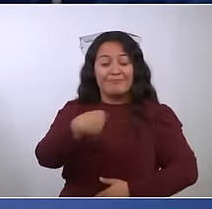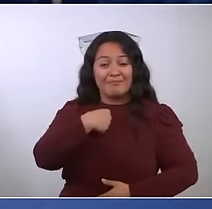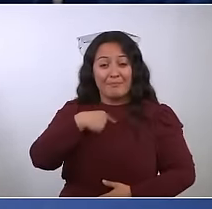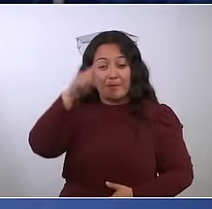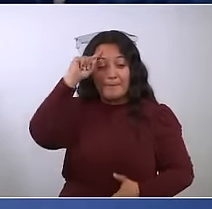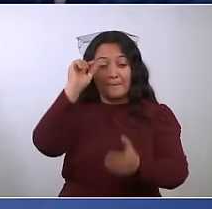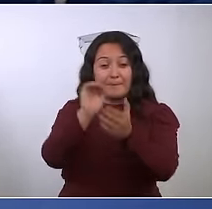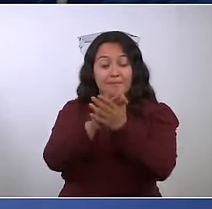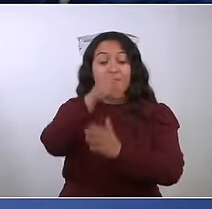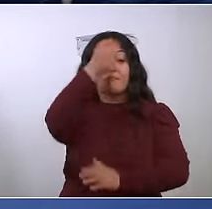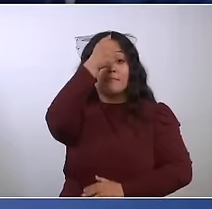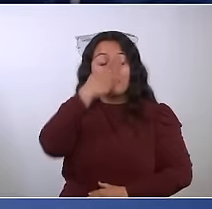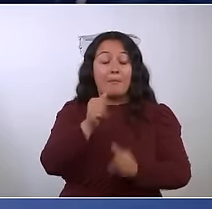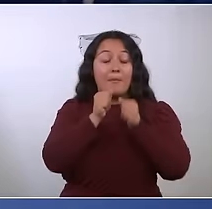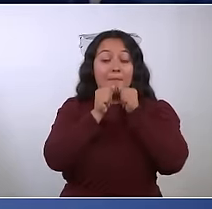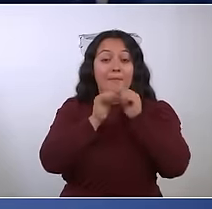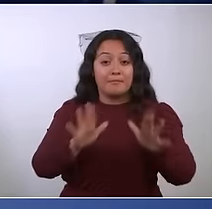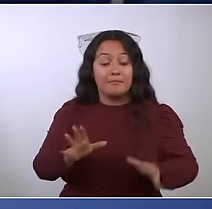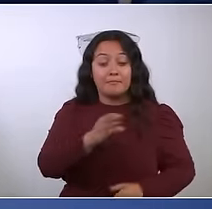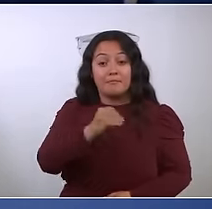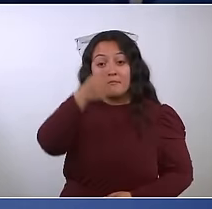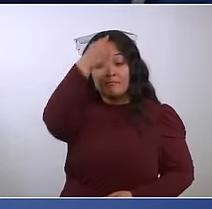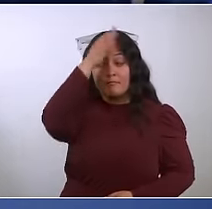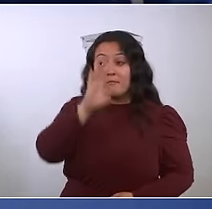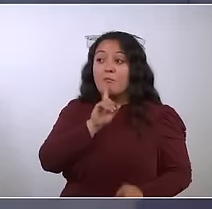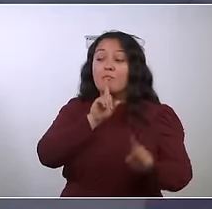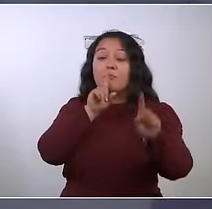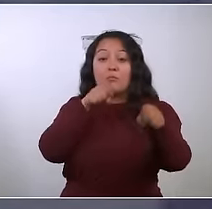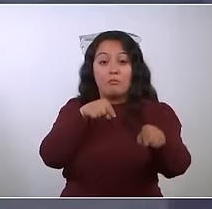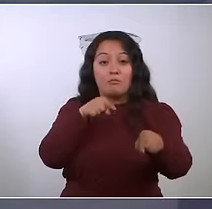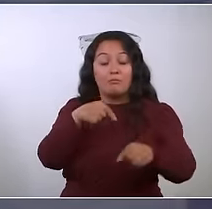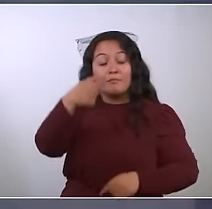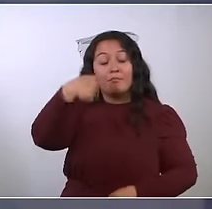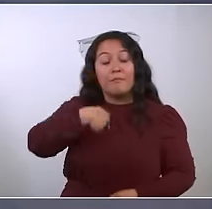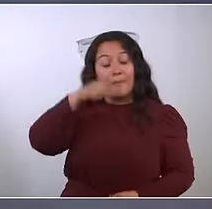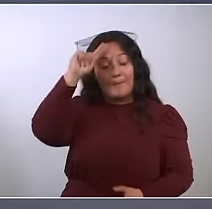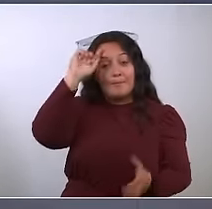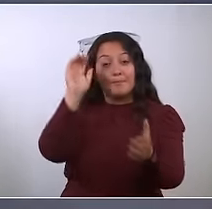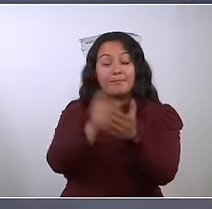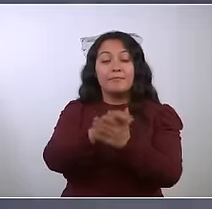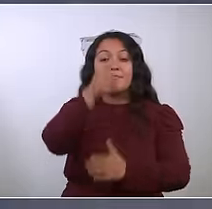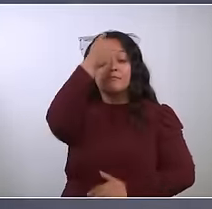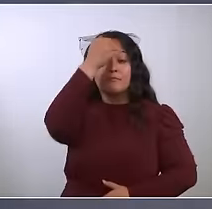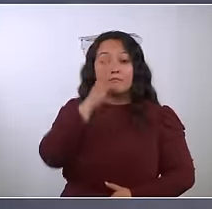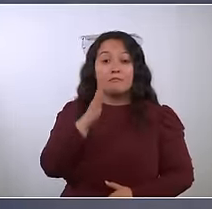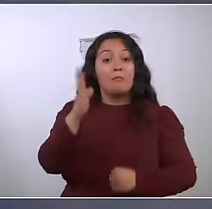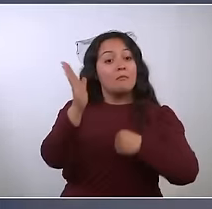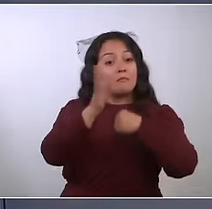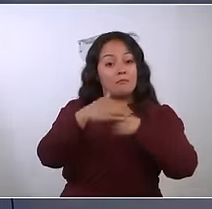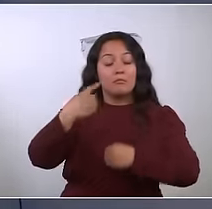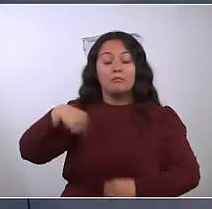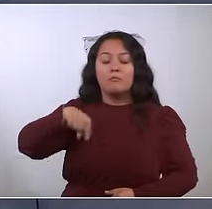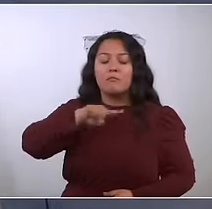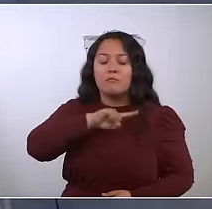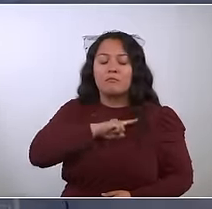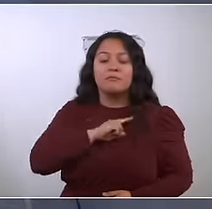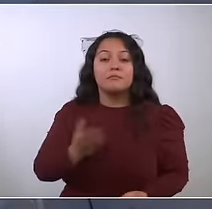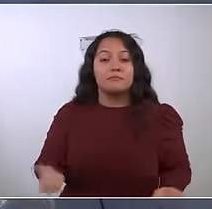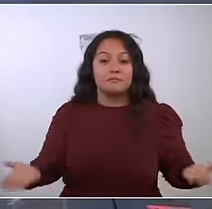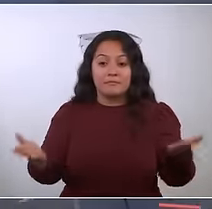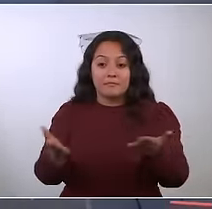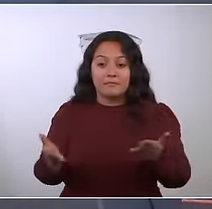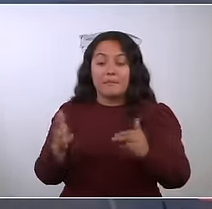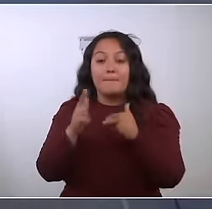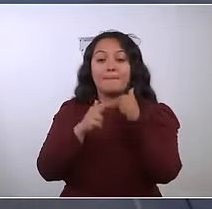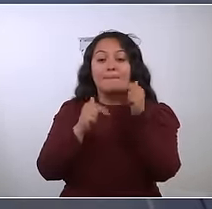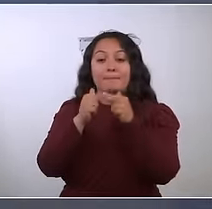ordained. Pero yo creo esto es ordenado. I believe that this was already there. Yo creo que esto ya estaba aquí. I believe that God called us to be here. Yo creo que Dios nos llamó a estar aquí. To